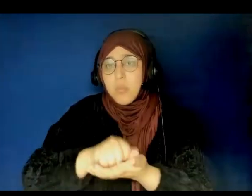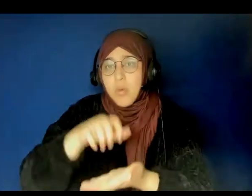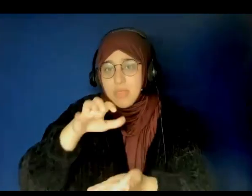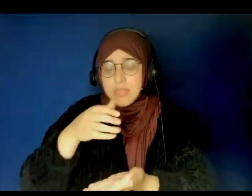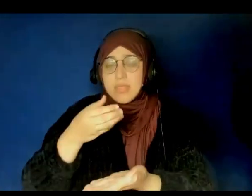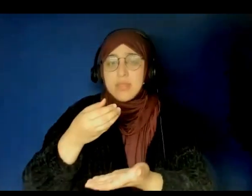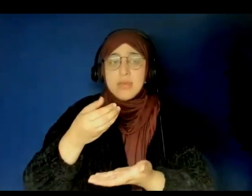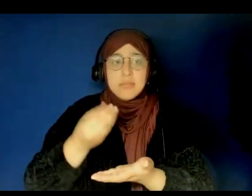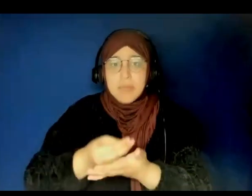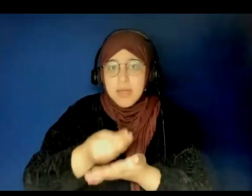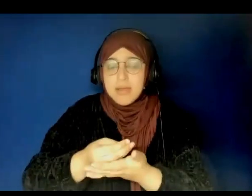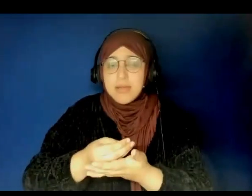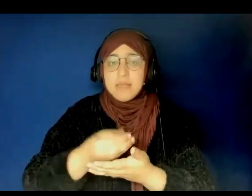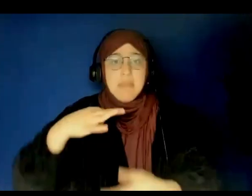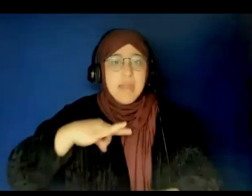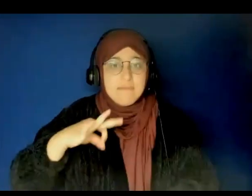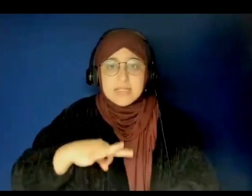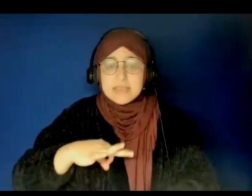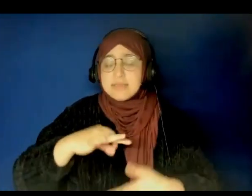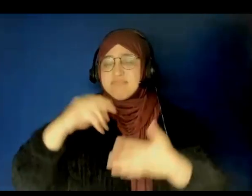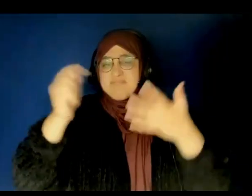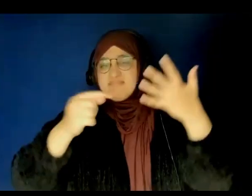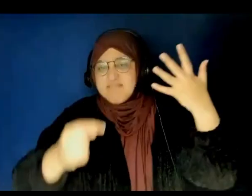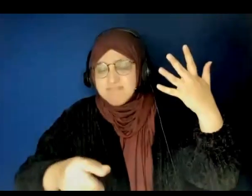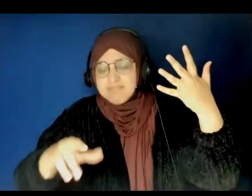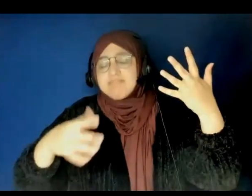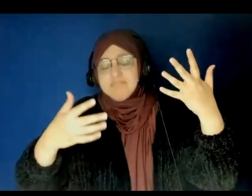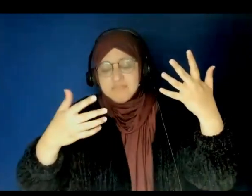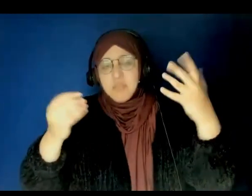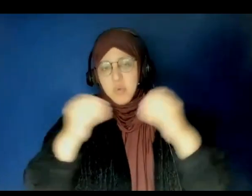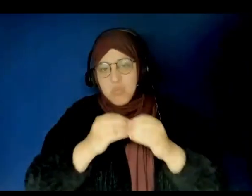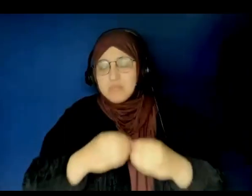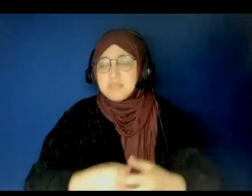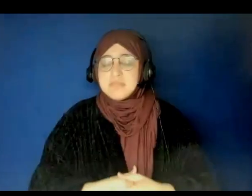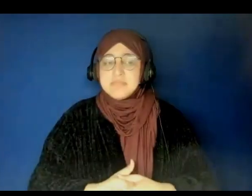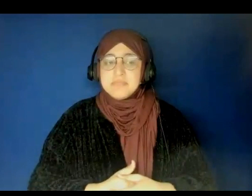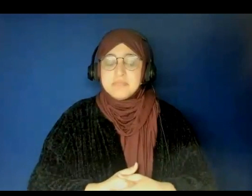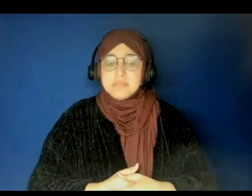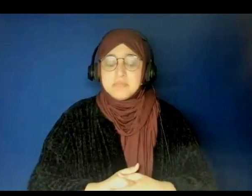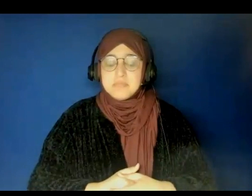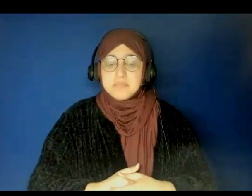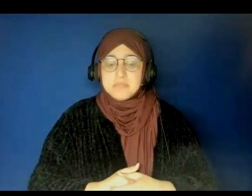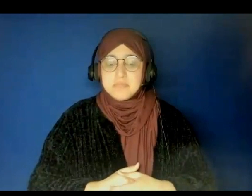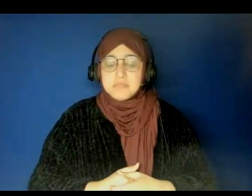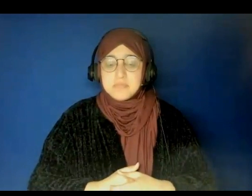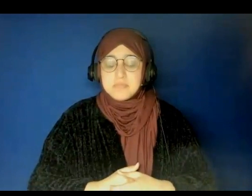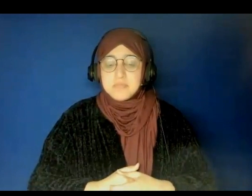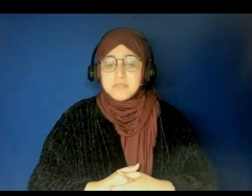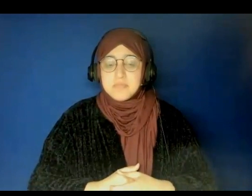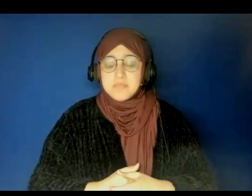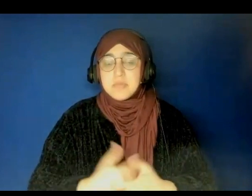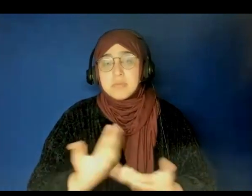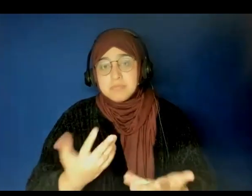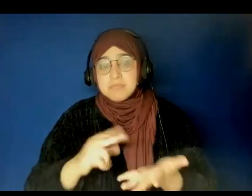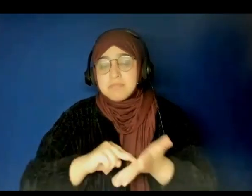and benefits, etc. And so it is extremely